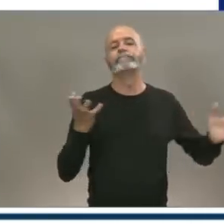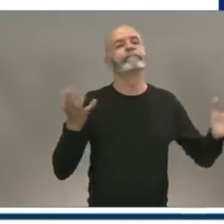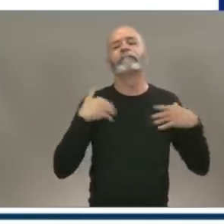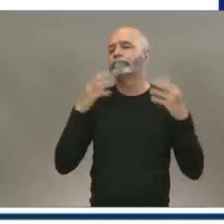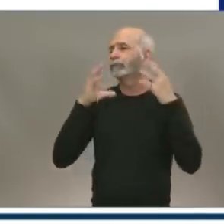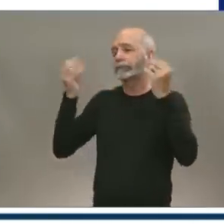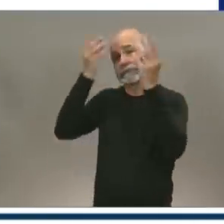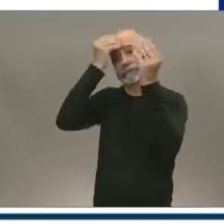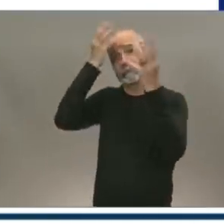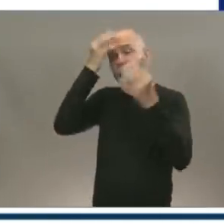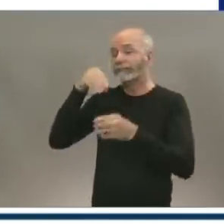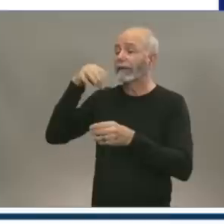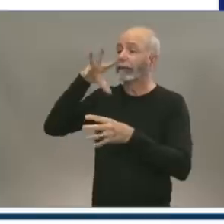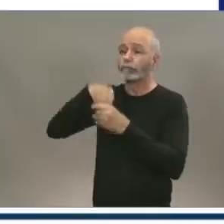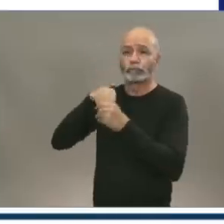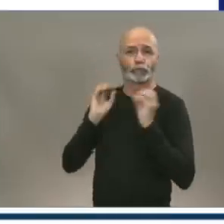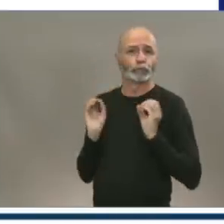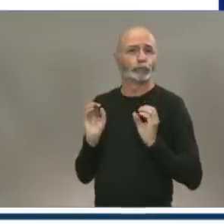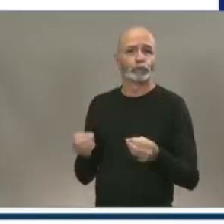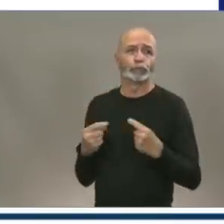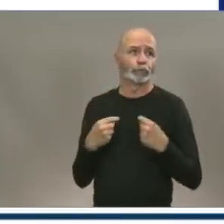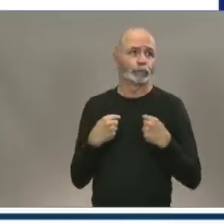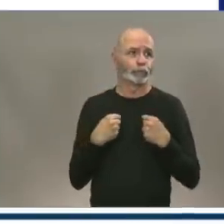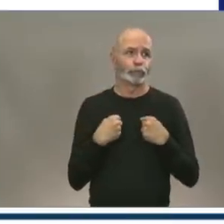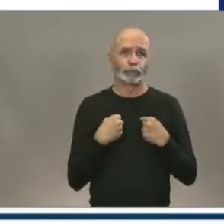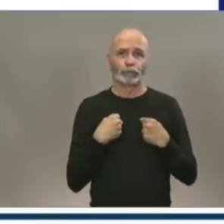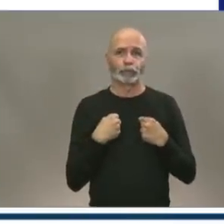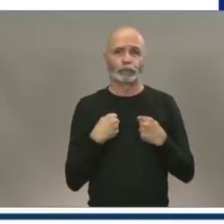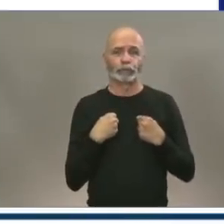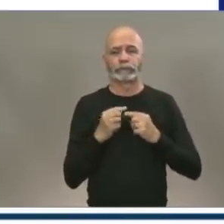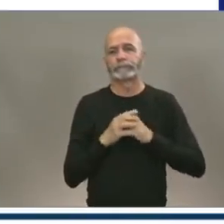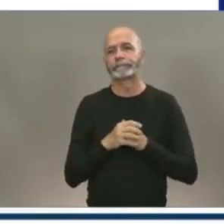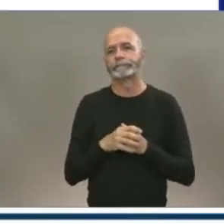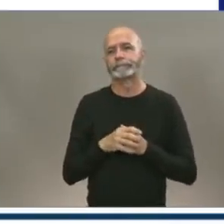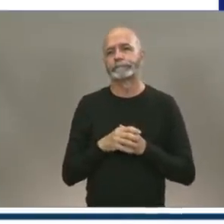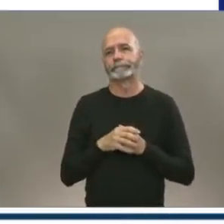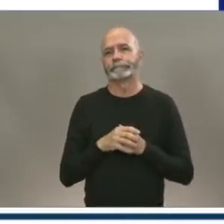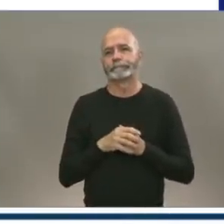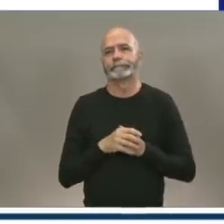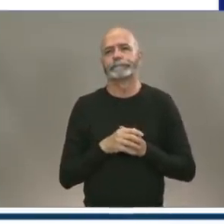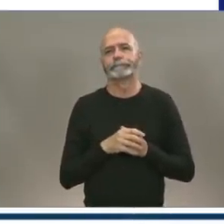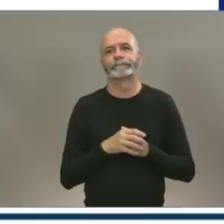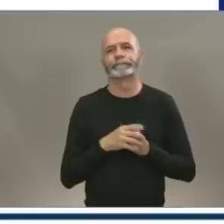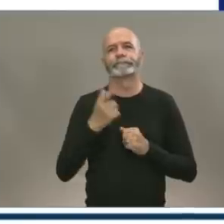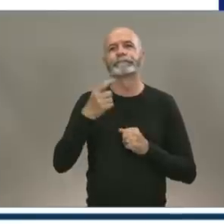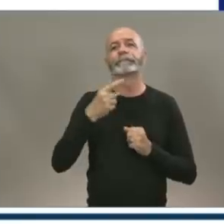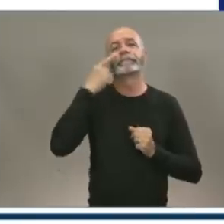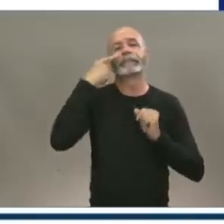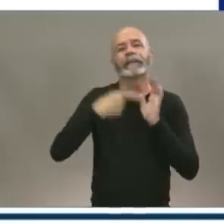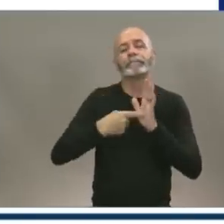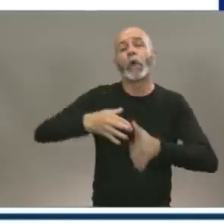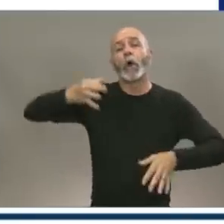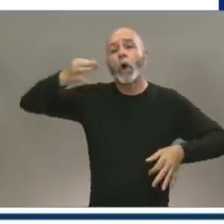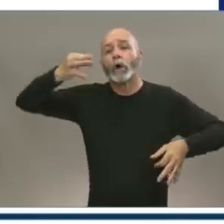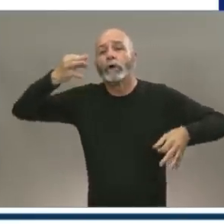it's the separation of you know, with the judicial system is for a reason as